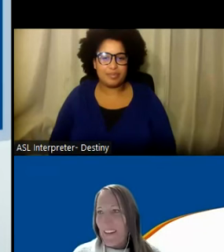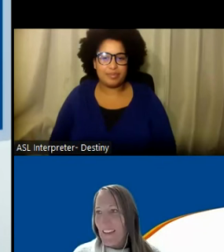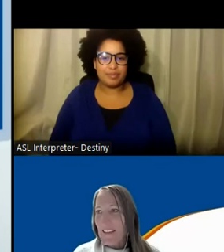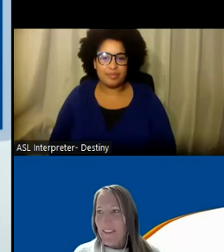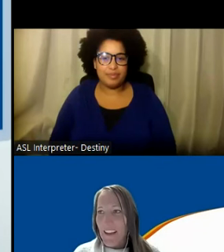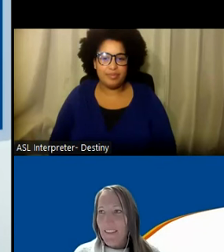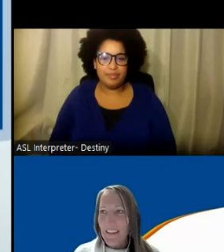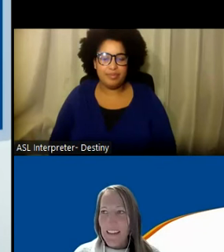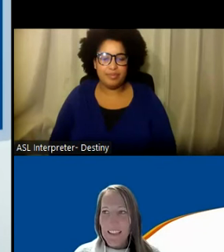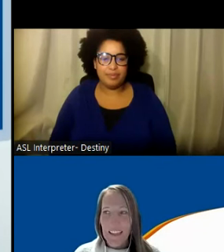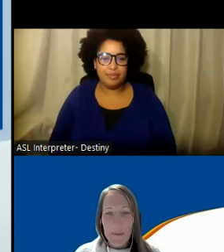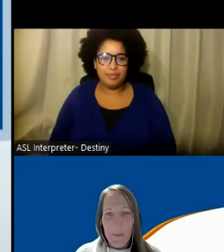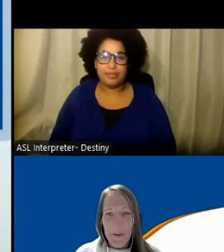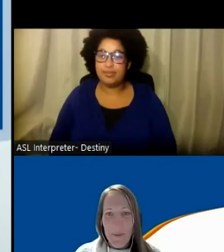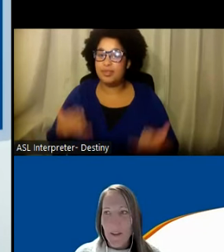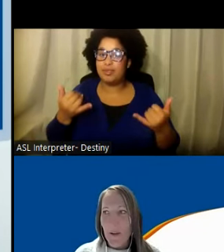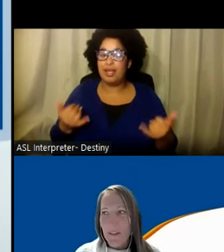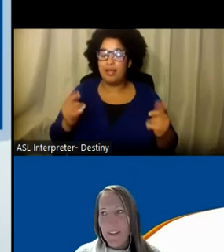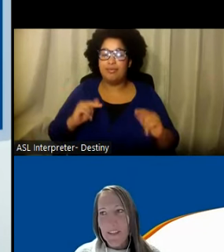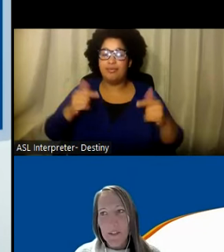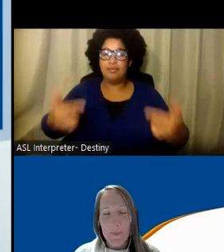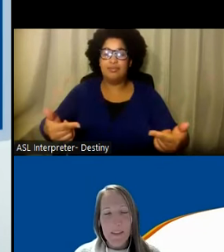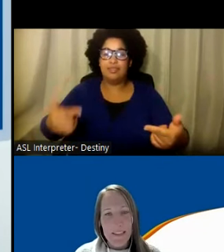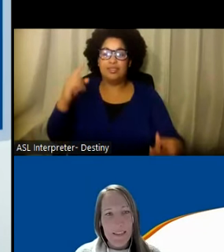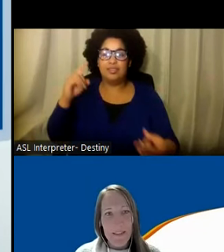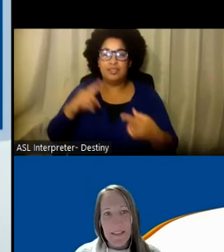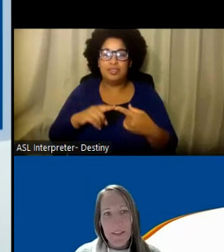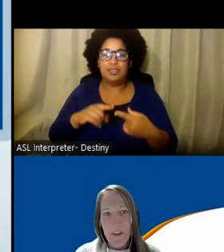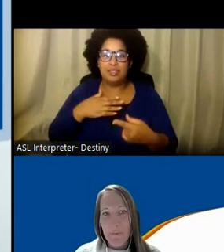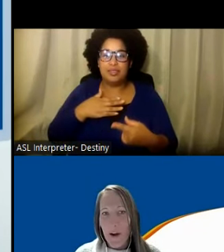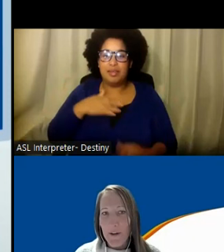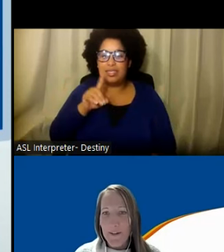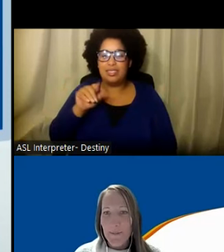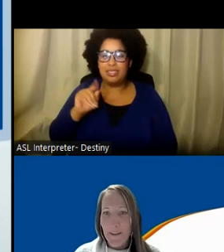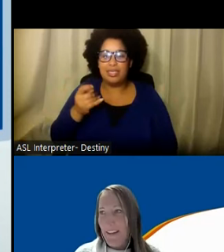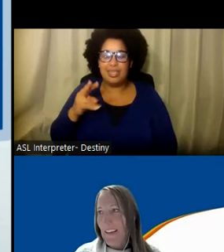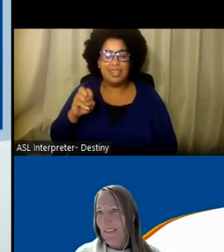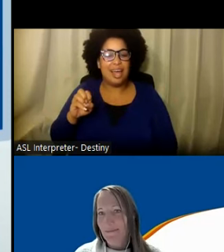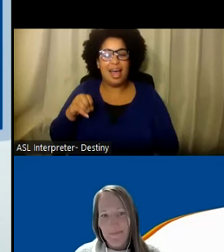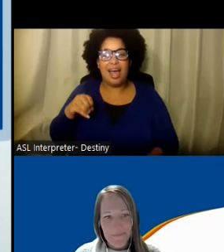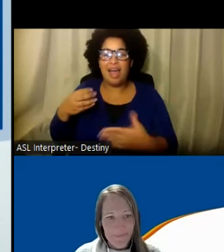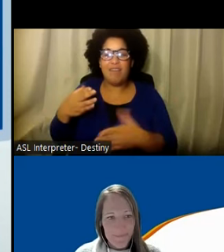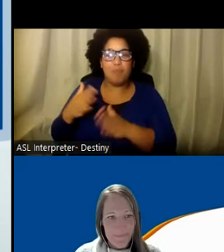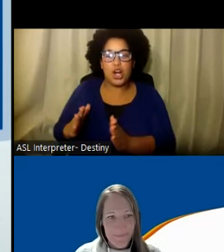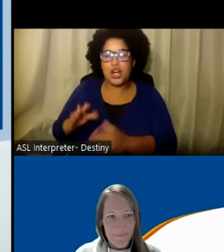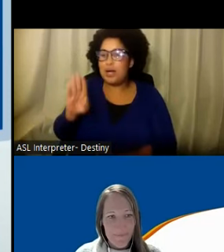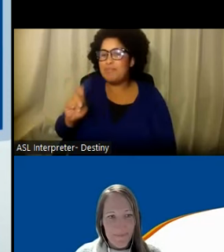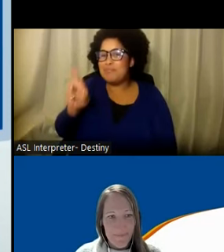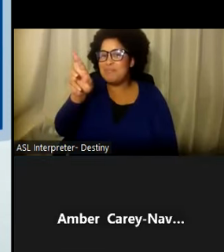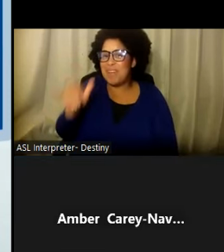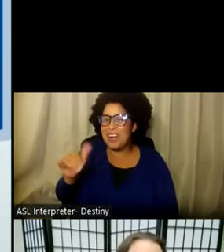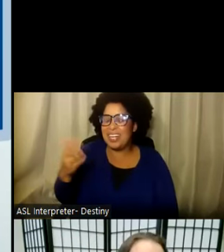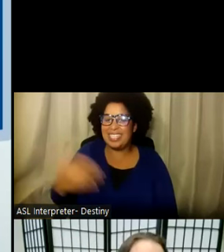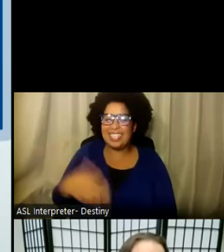Thank you. All right. And so now I'd like to hand the webinar back over to my Disability Thrive partner, Barry.